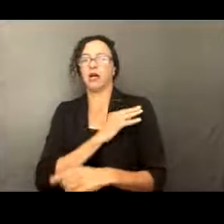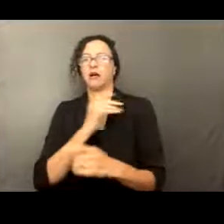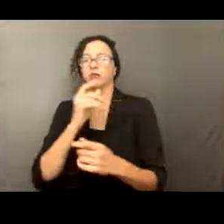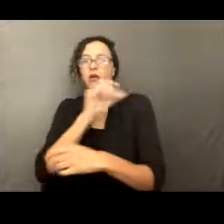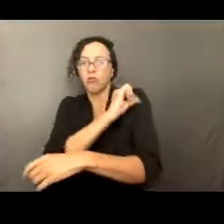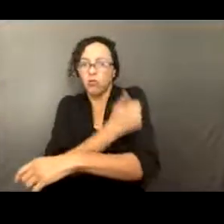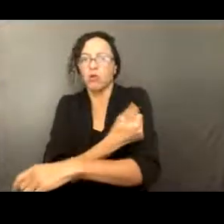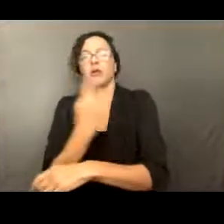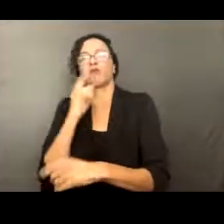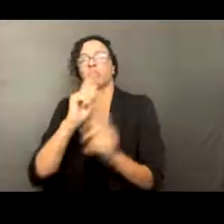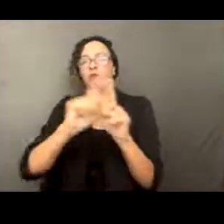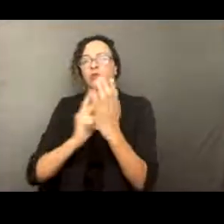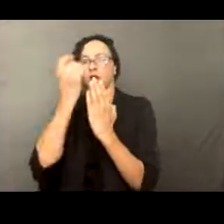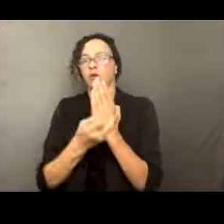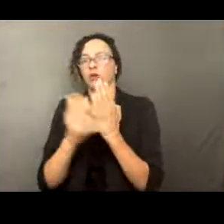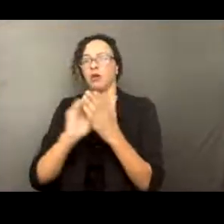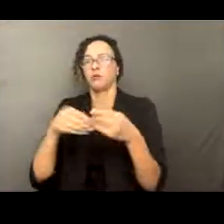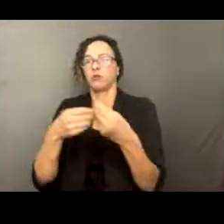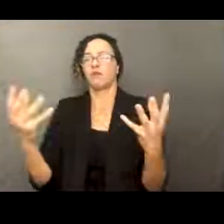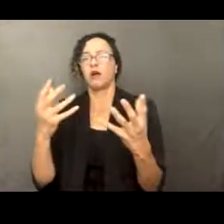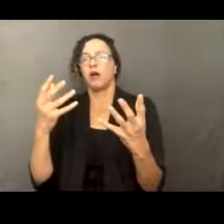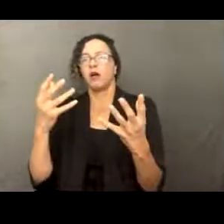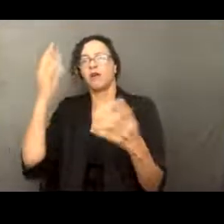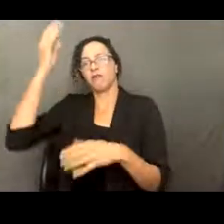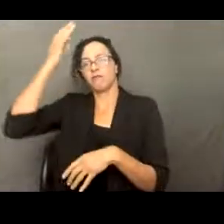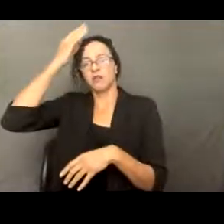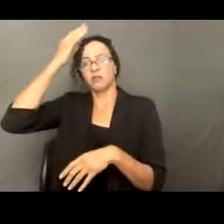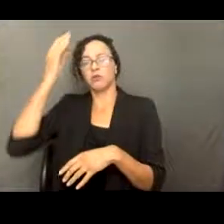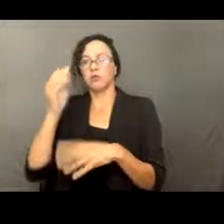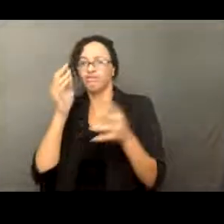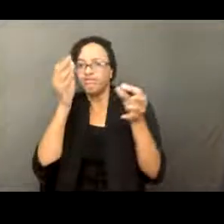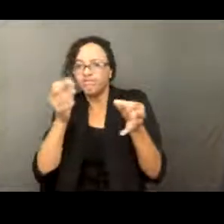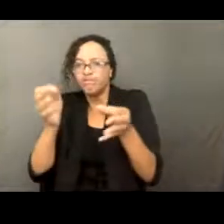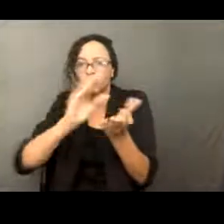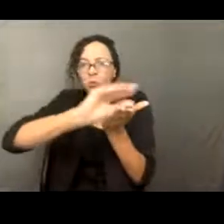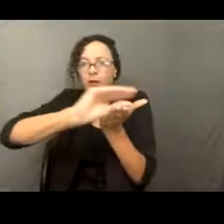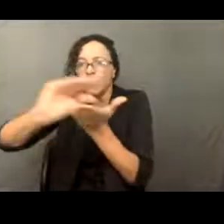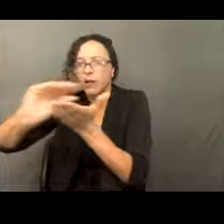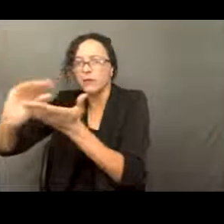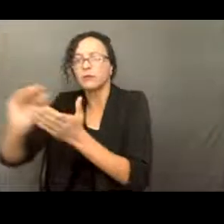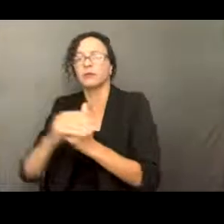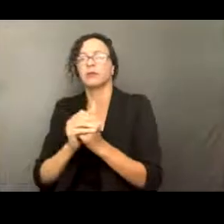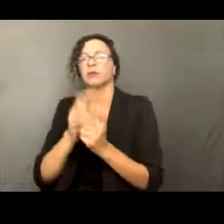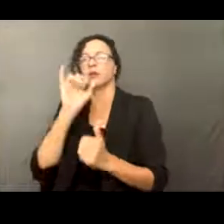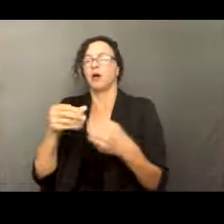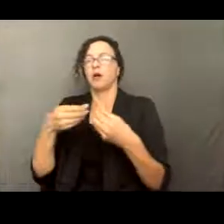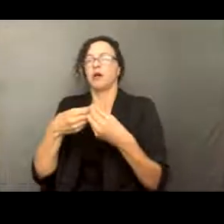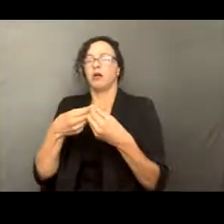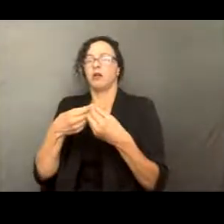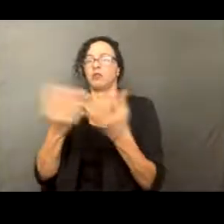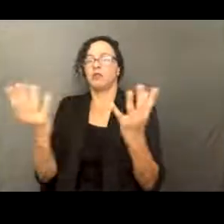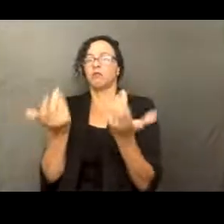federal discretionary grants that meet state goals. This gives the Commission needed flexibility to provide valuable support in a